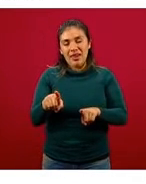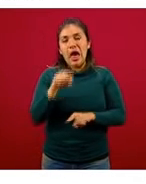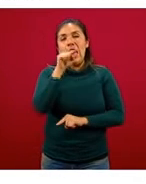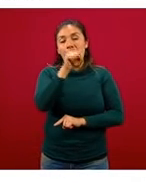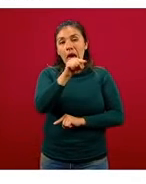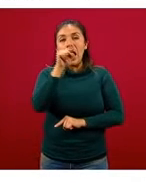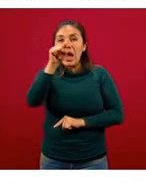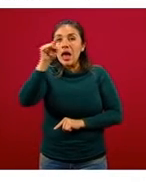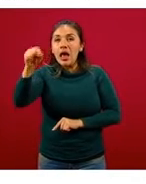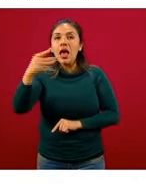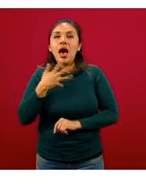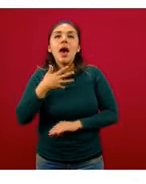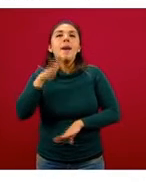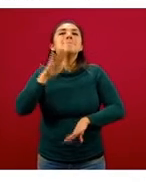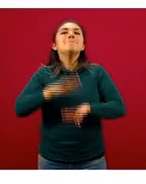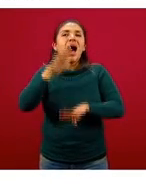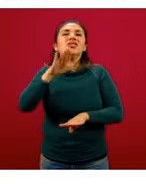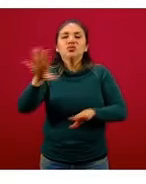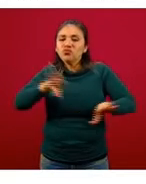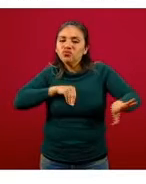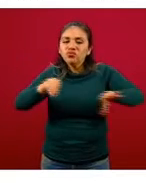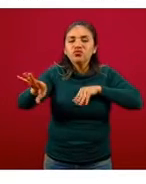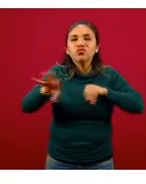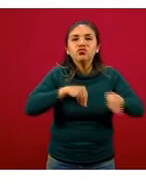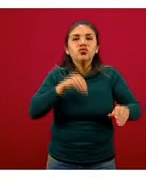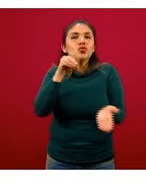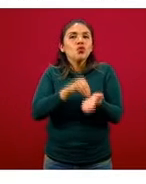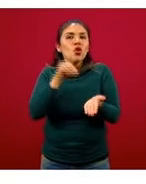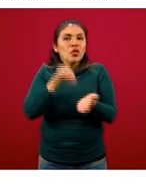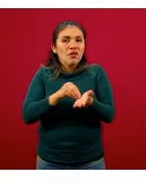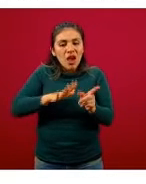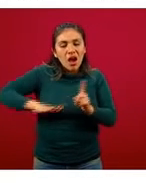per state. The national